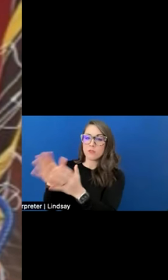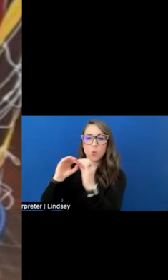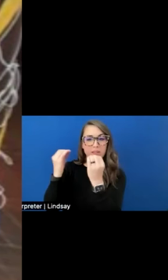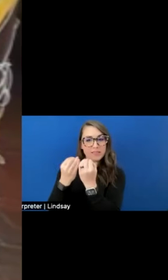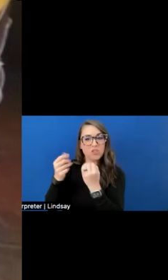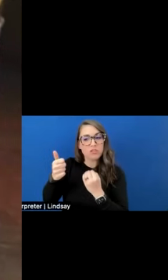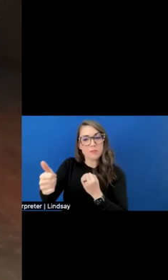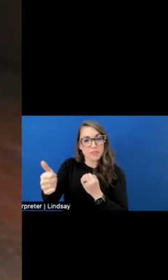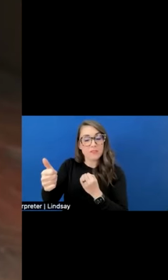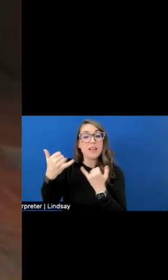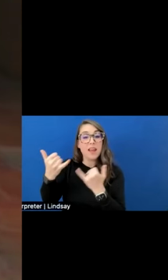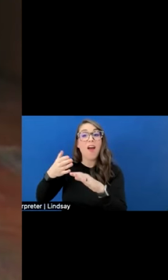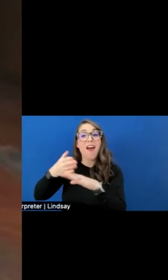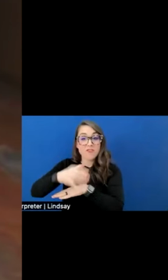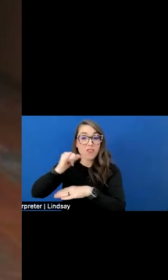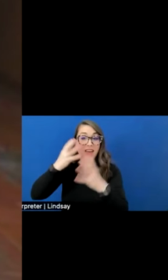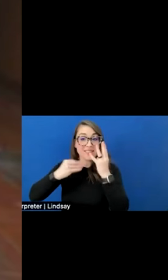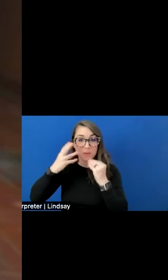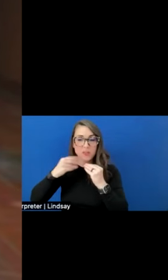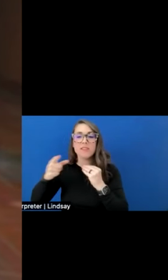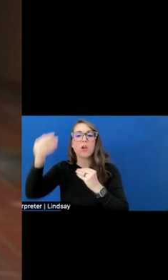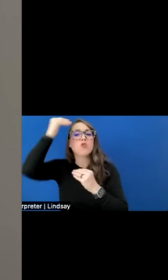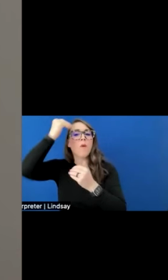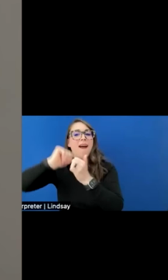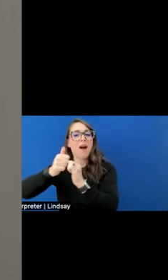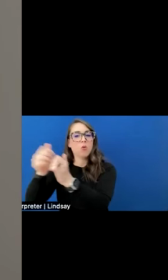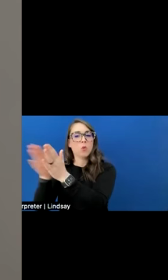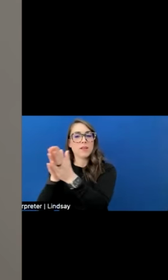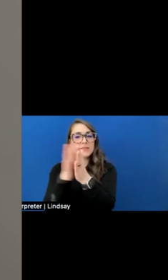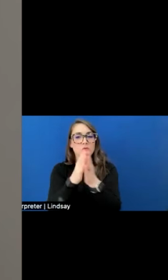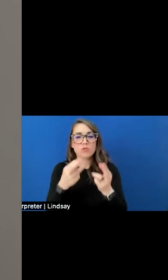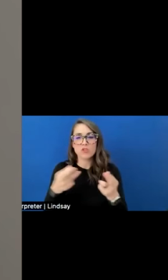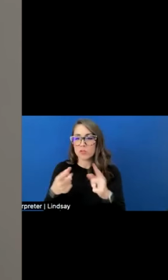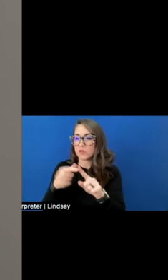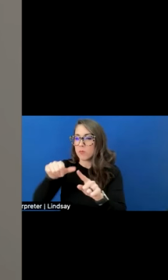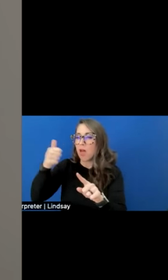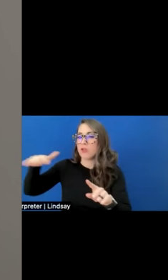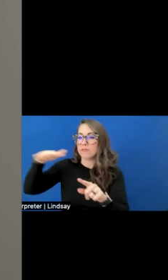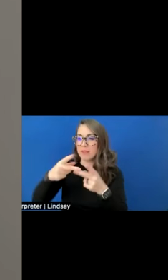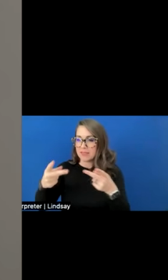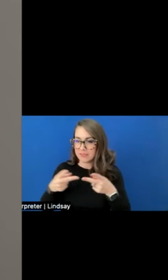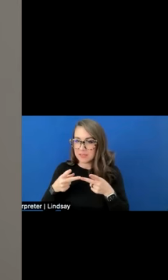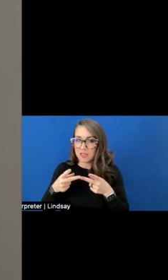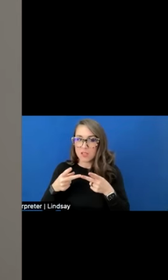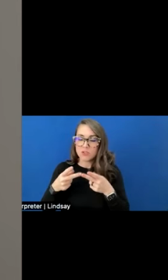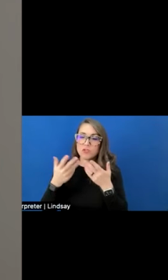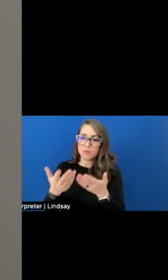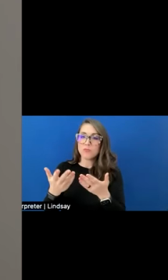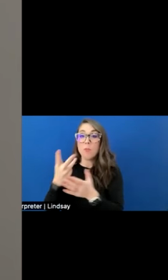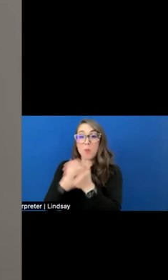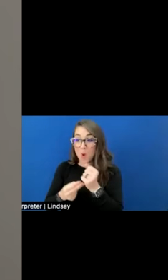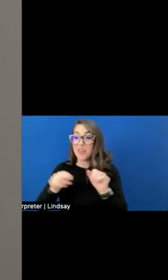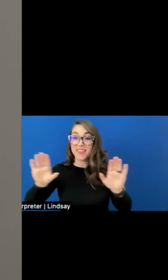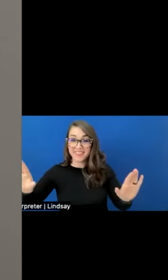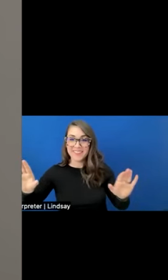resources elsewhere. So we've grown up on both sides, both ourselves and Friends of Paraguay, and